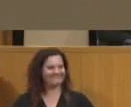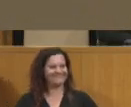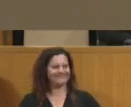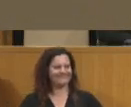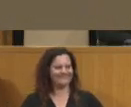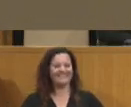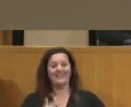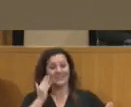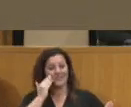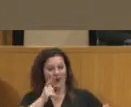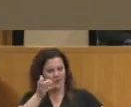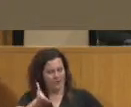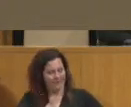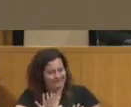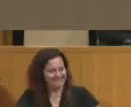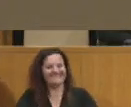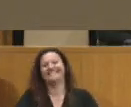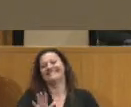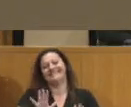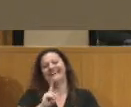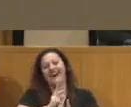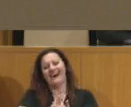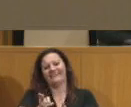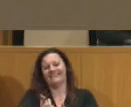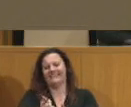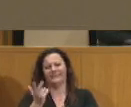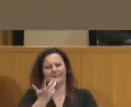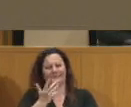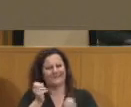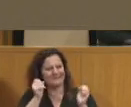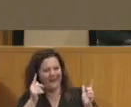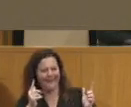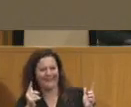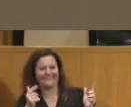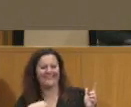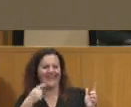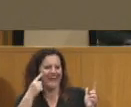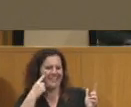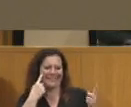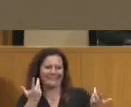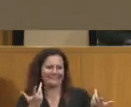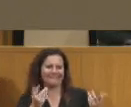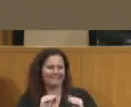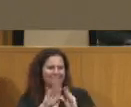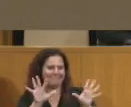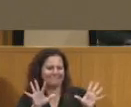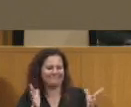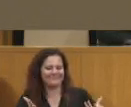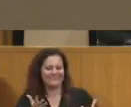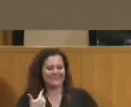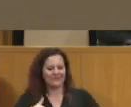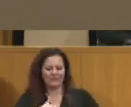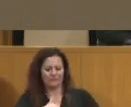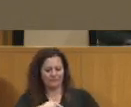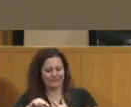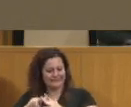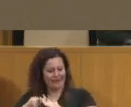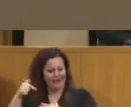work and help on the campaign. It wouldn't have been possible without all of you guys. And particularly for the last 2 years, city staff. You